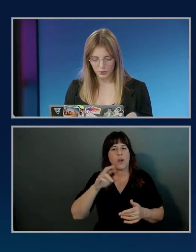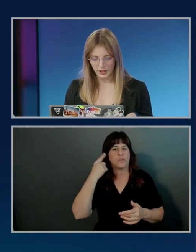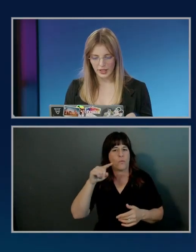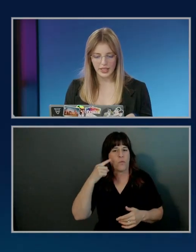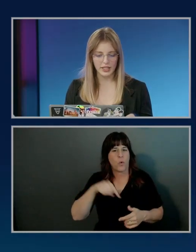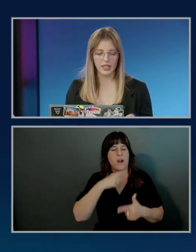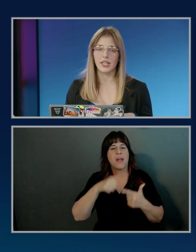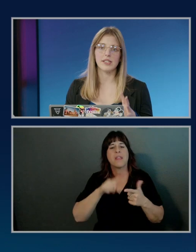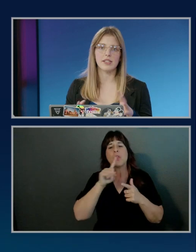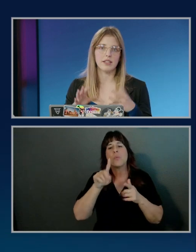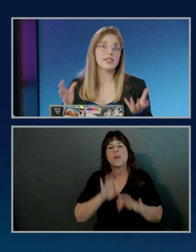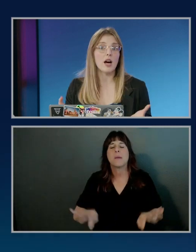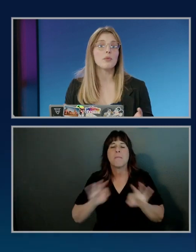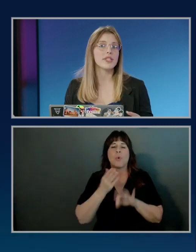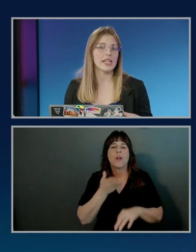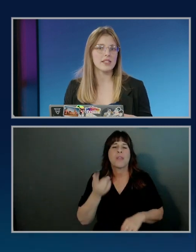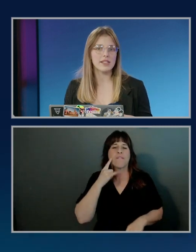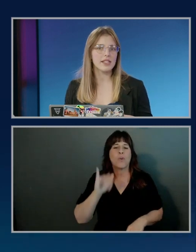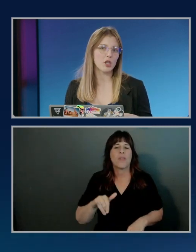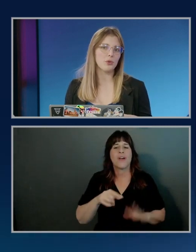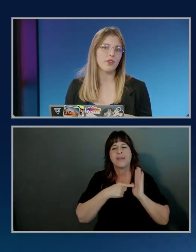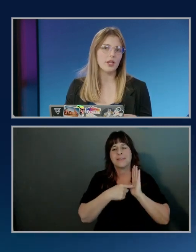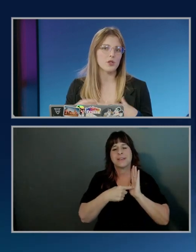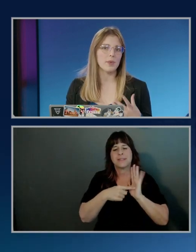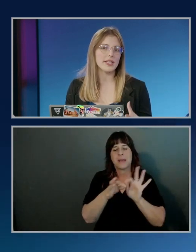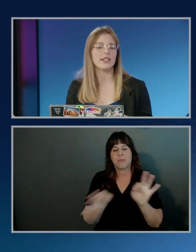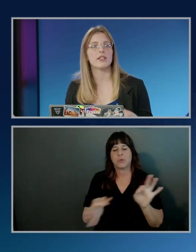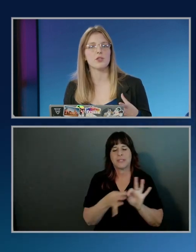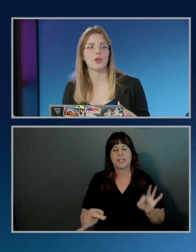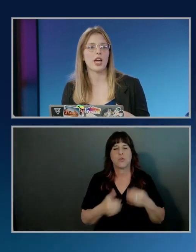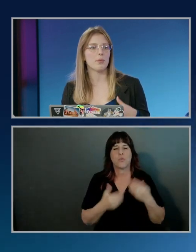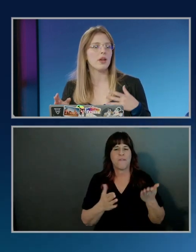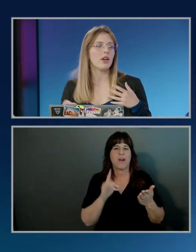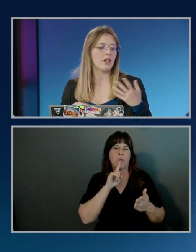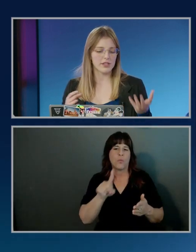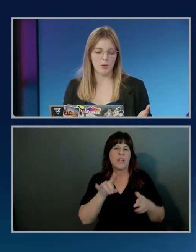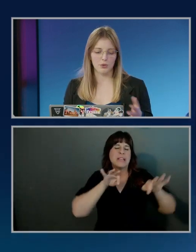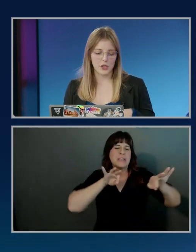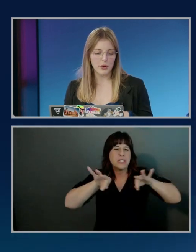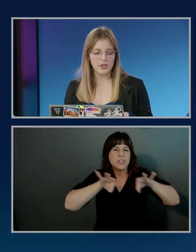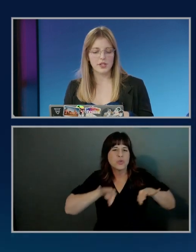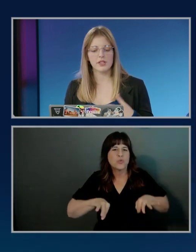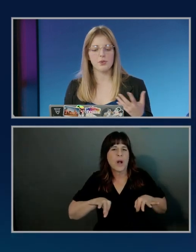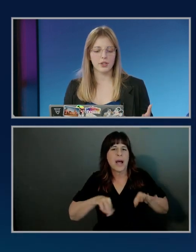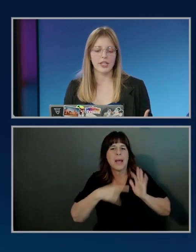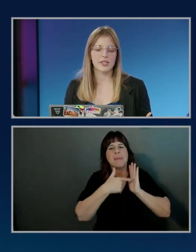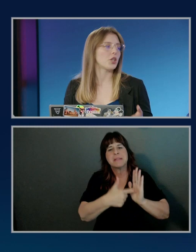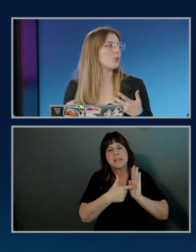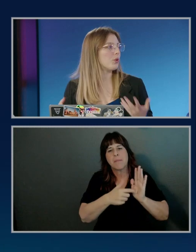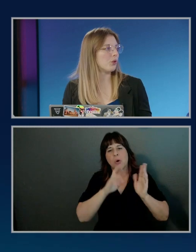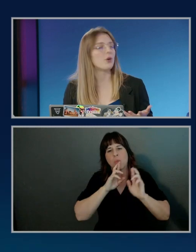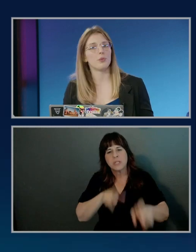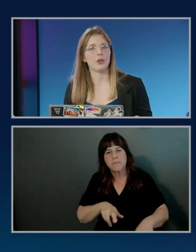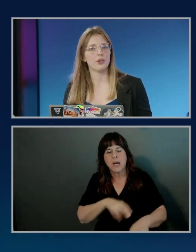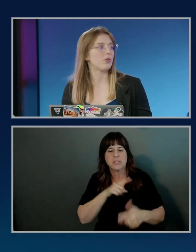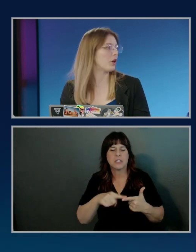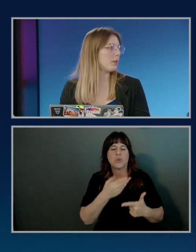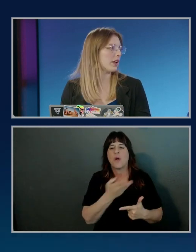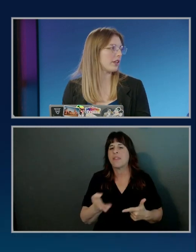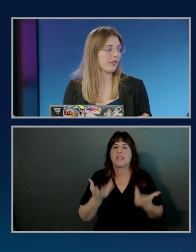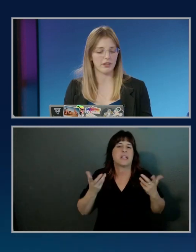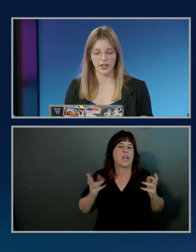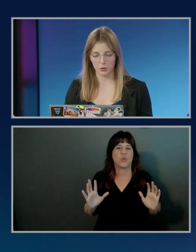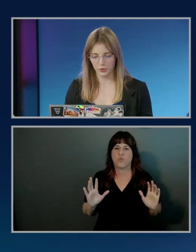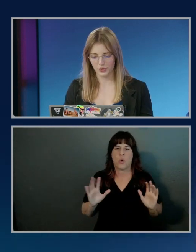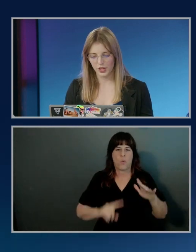really important thing here is the sample sentences that you provide, which basically describe sample responses or things that you would not want to